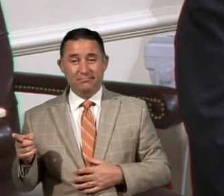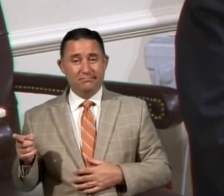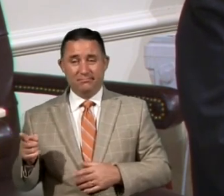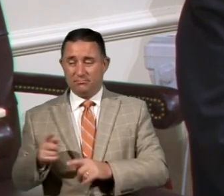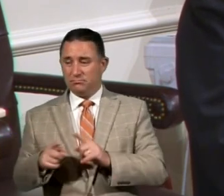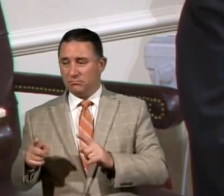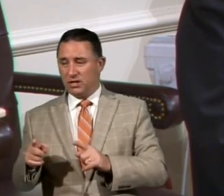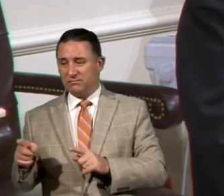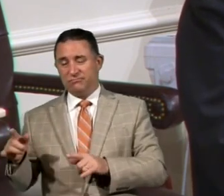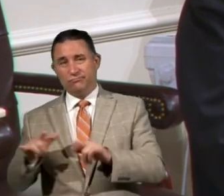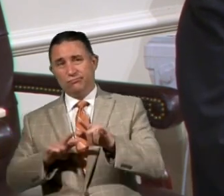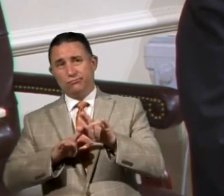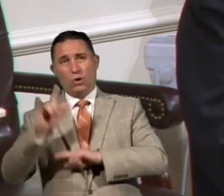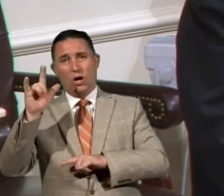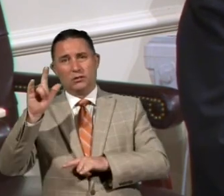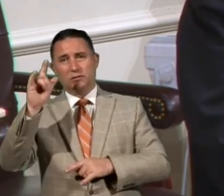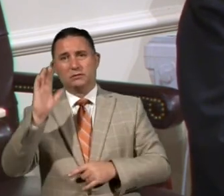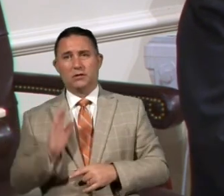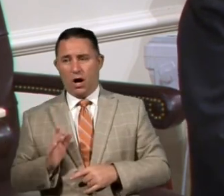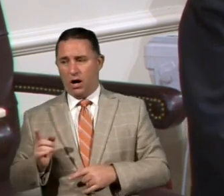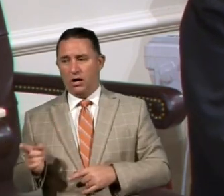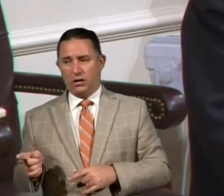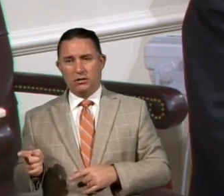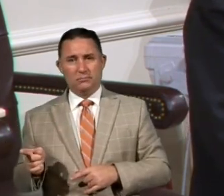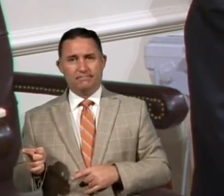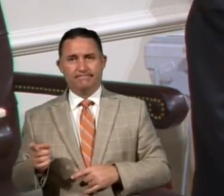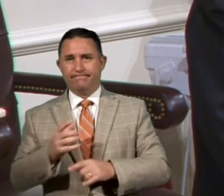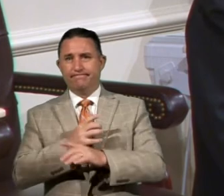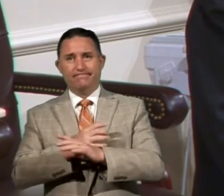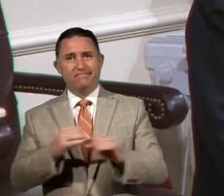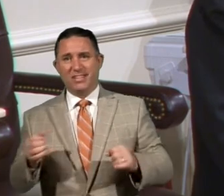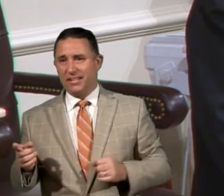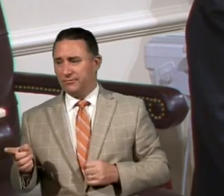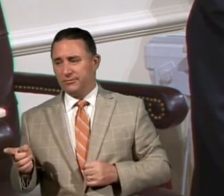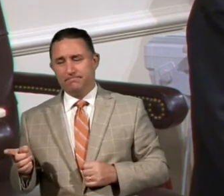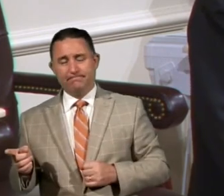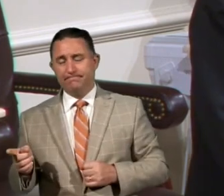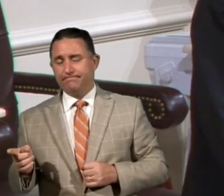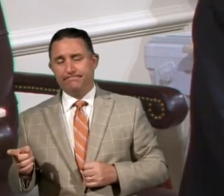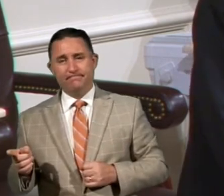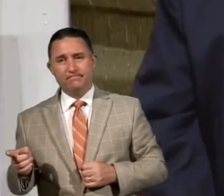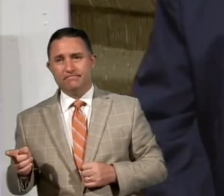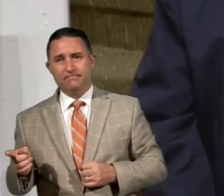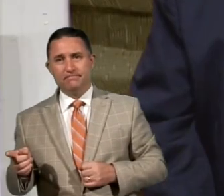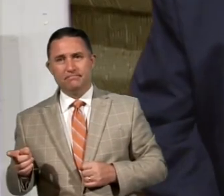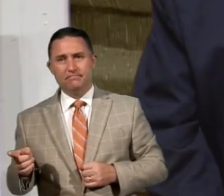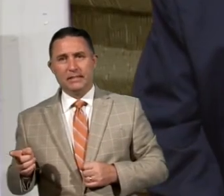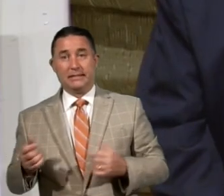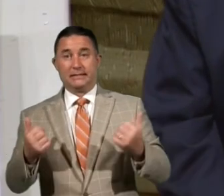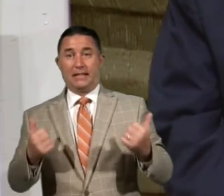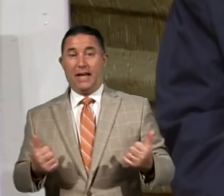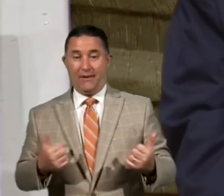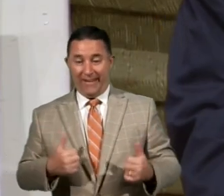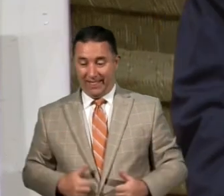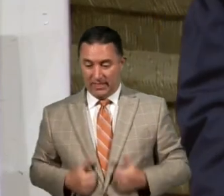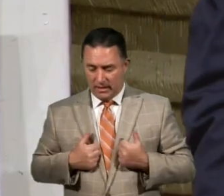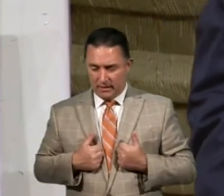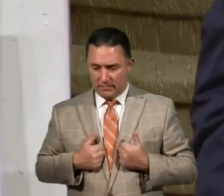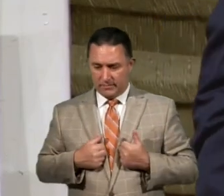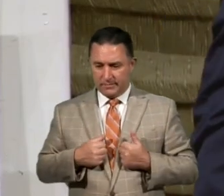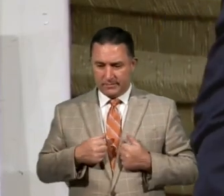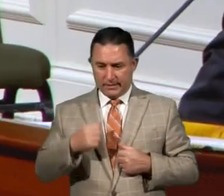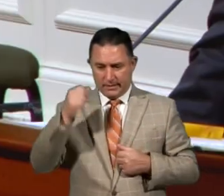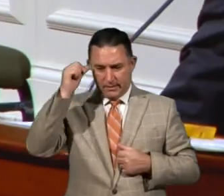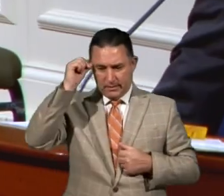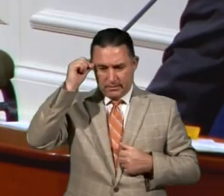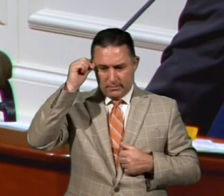but he mocked God, and he wasn't saved. And she said, now I live with that